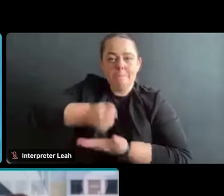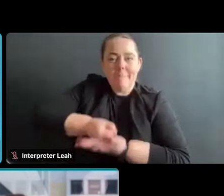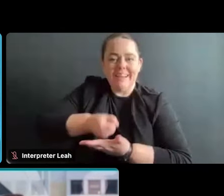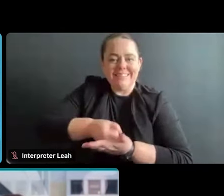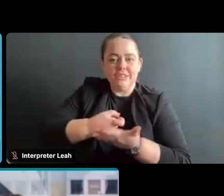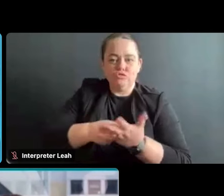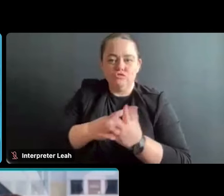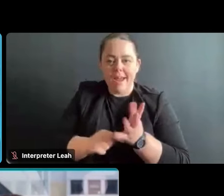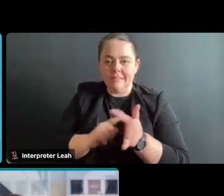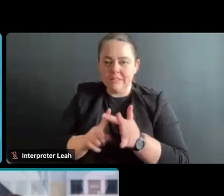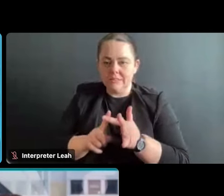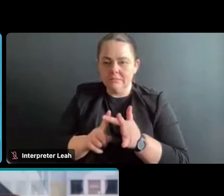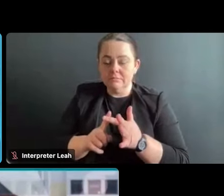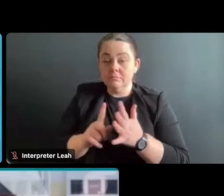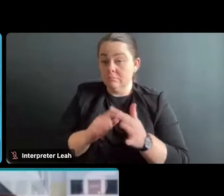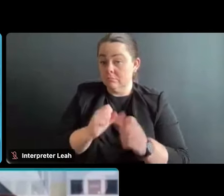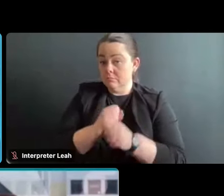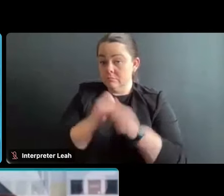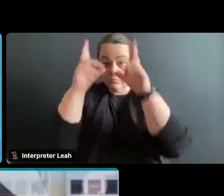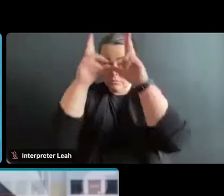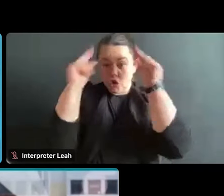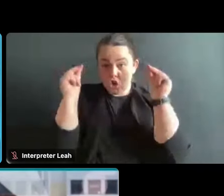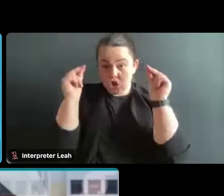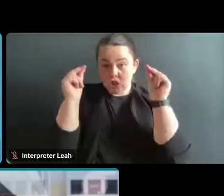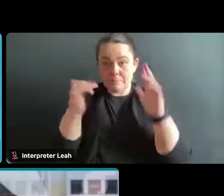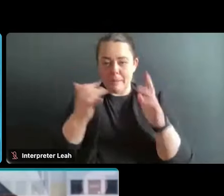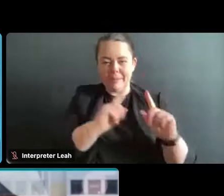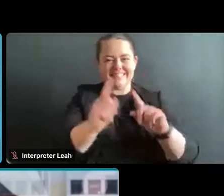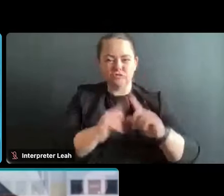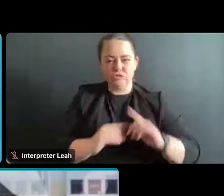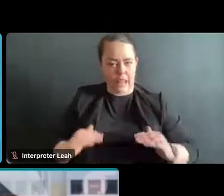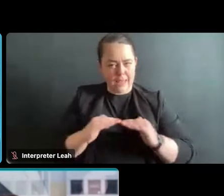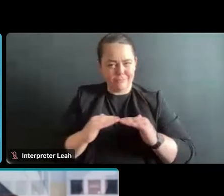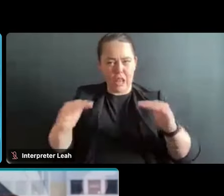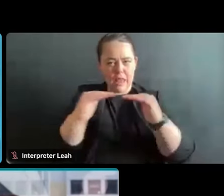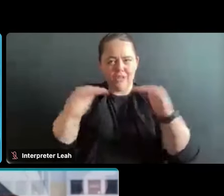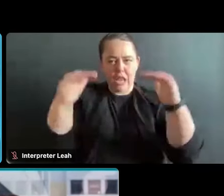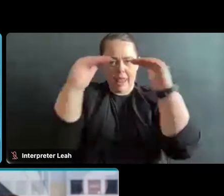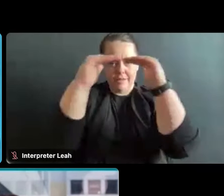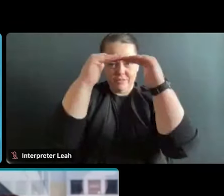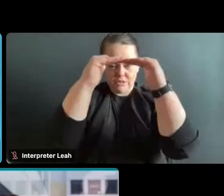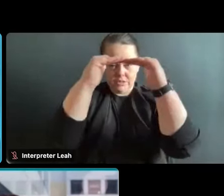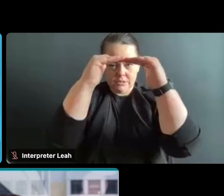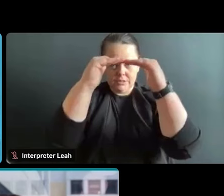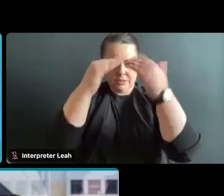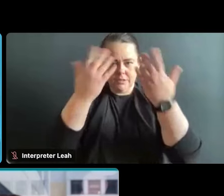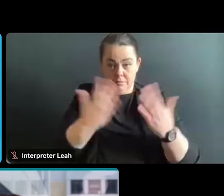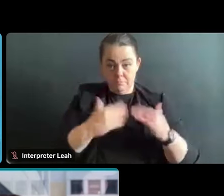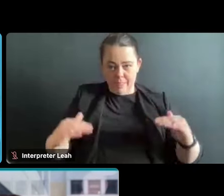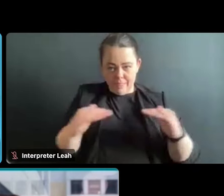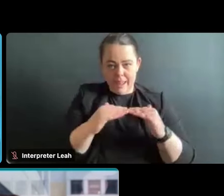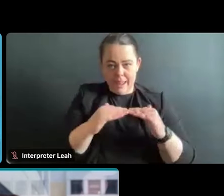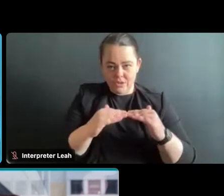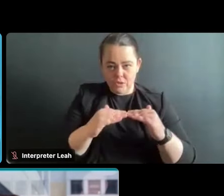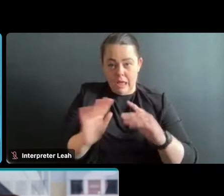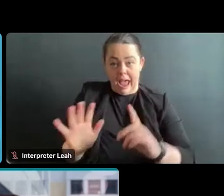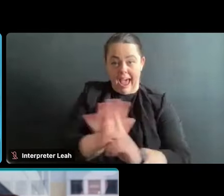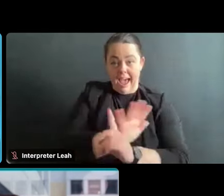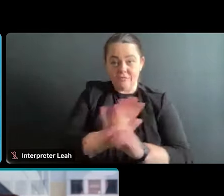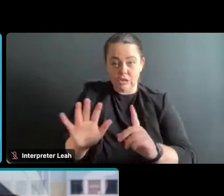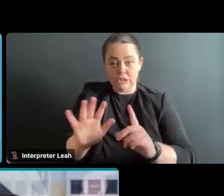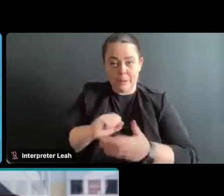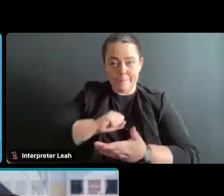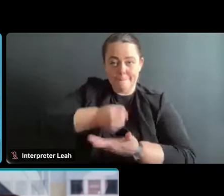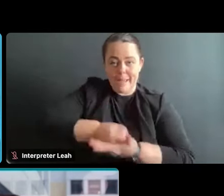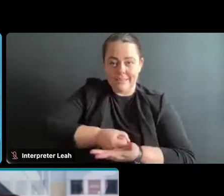example, with a registered nurse, you might have different classifications, and I'll just base it on what your average base rate. So the hourly